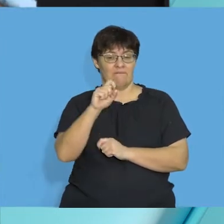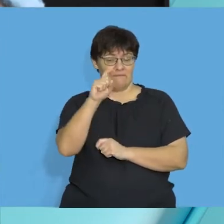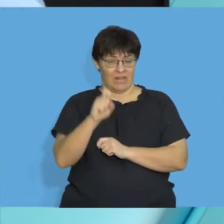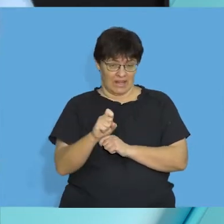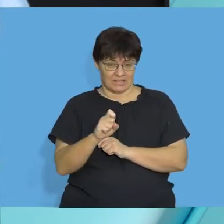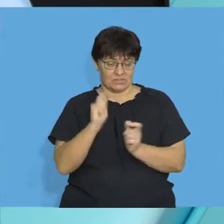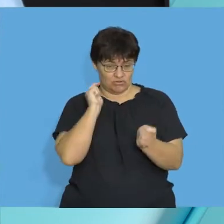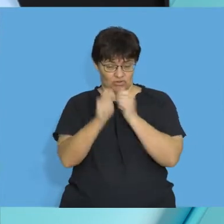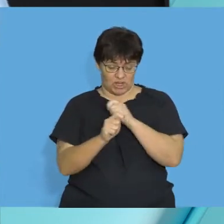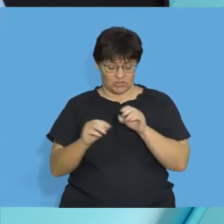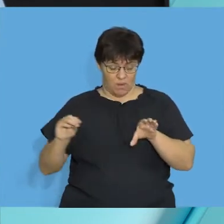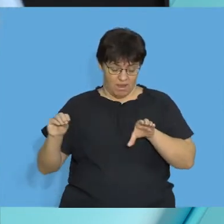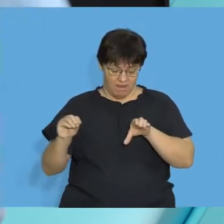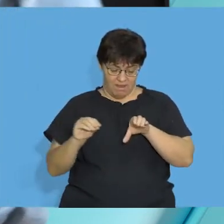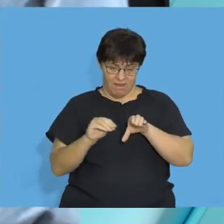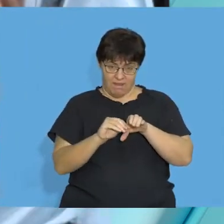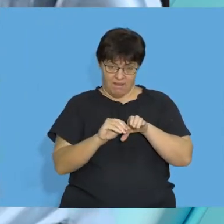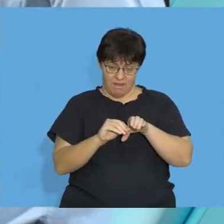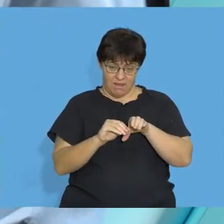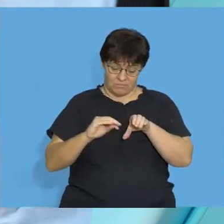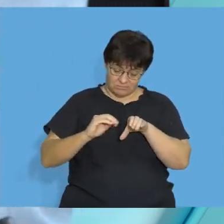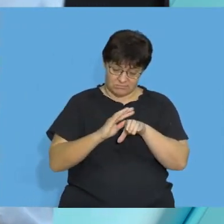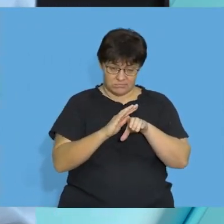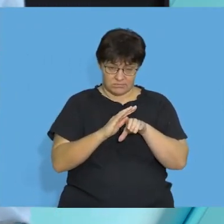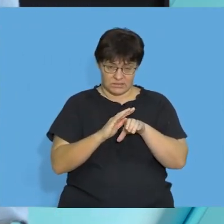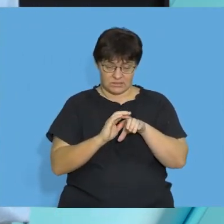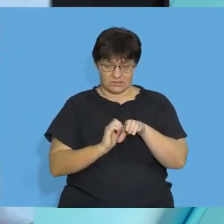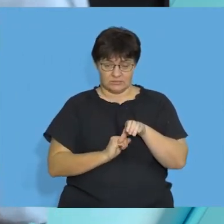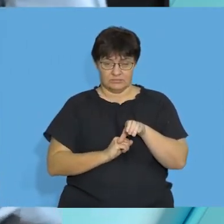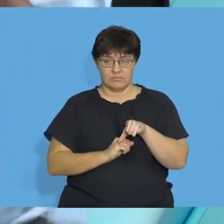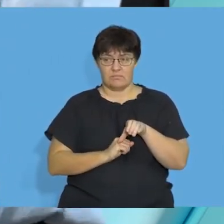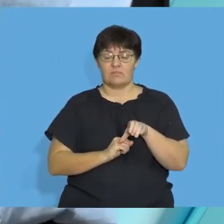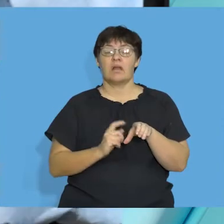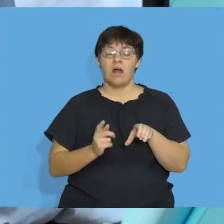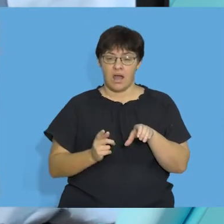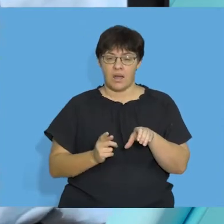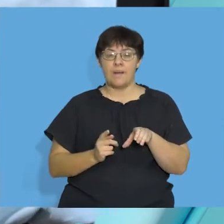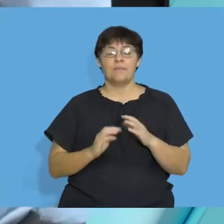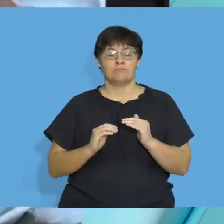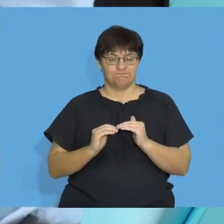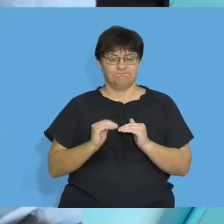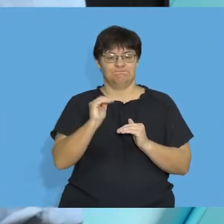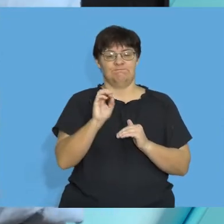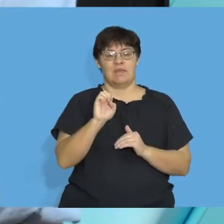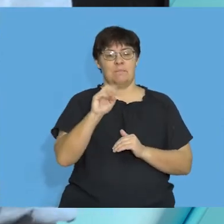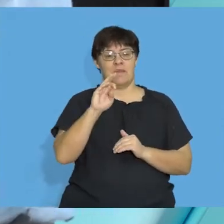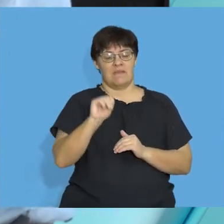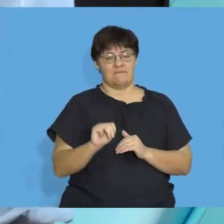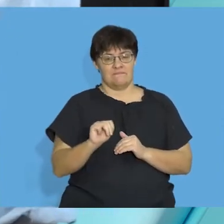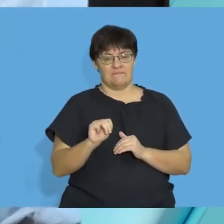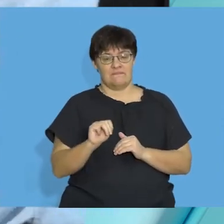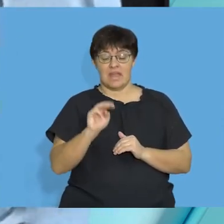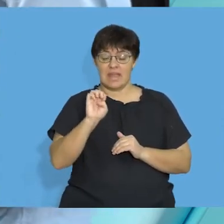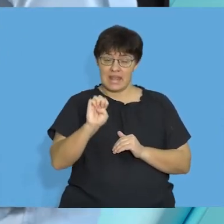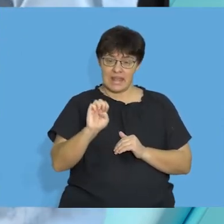if there's a change in magnetic flux from the far away to close together, then there's an induced EMF in the